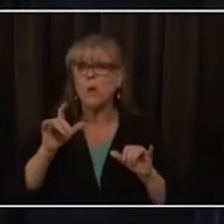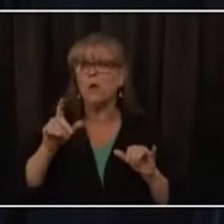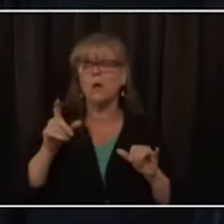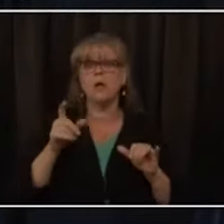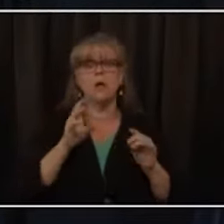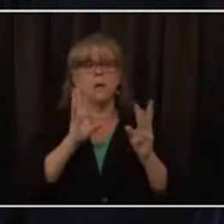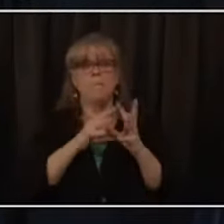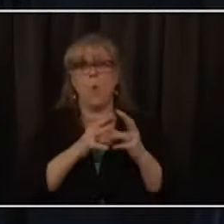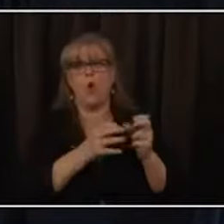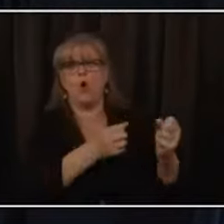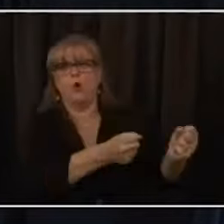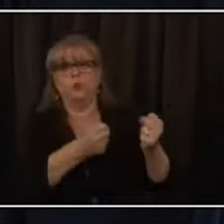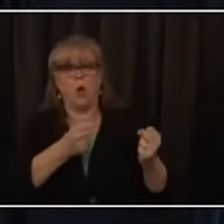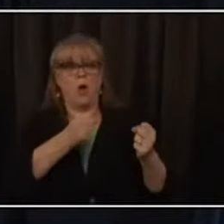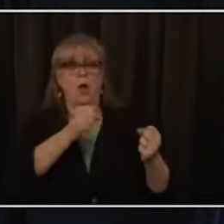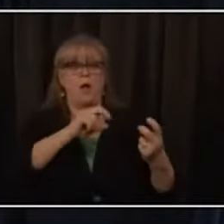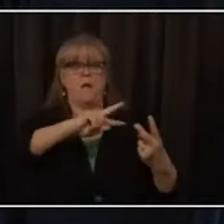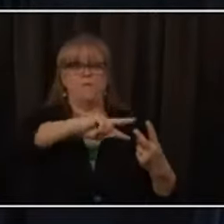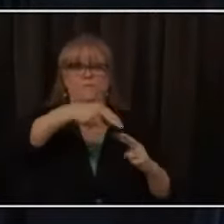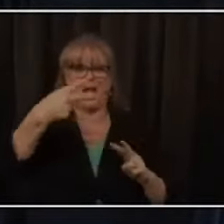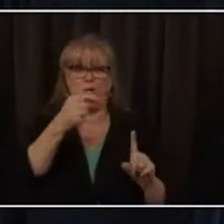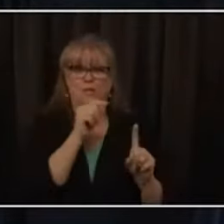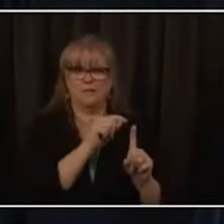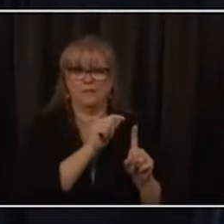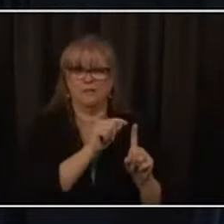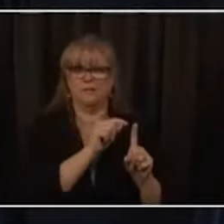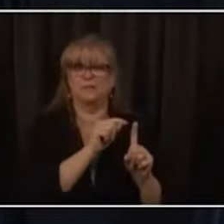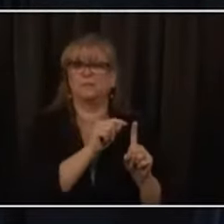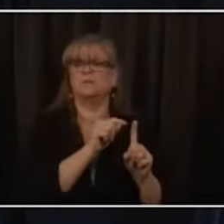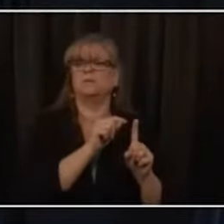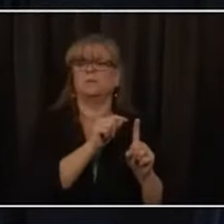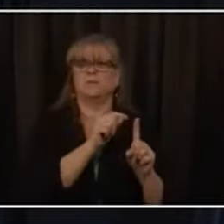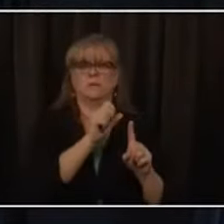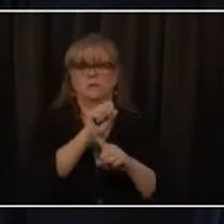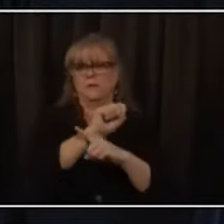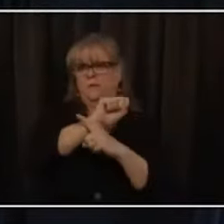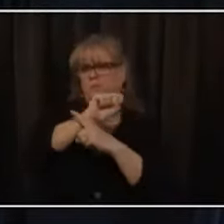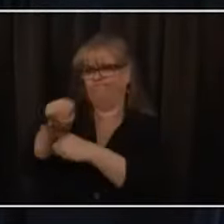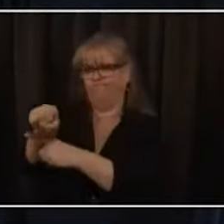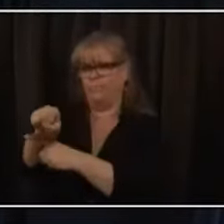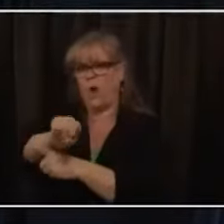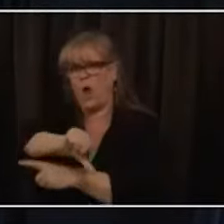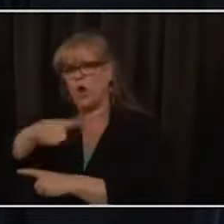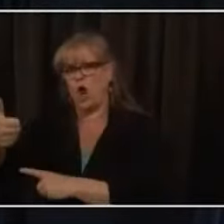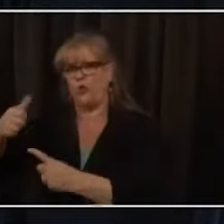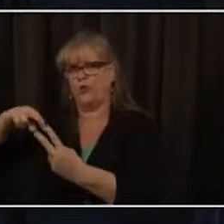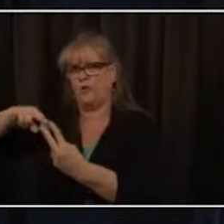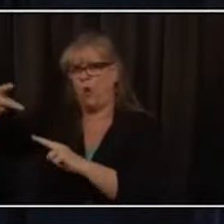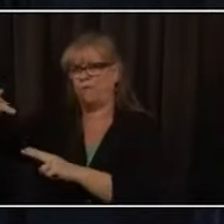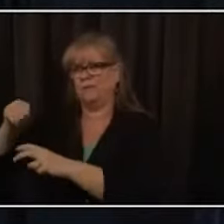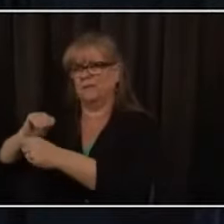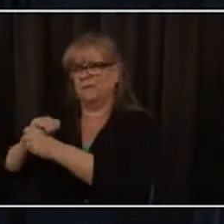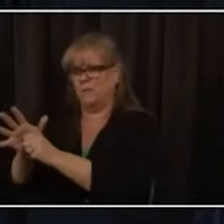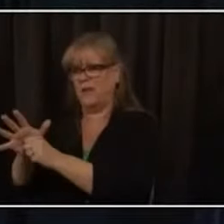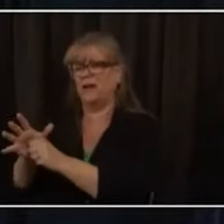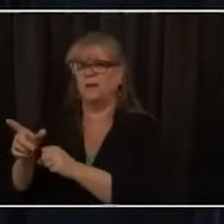out the least contagious strains, right? Because they're more successful in getting their human hosts to spread them.